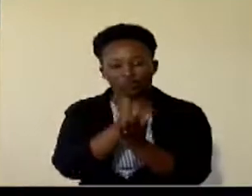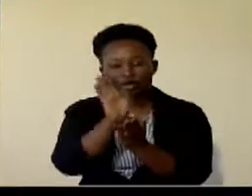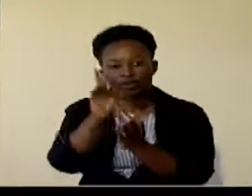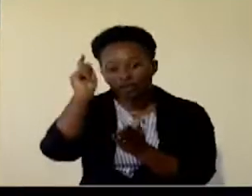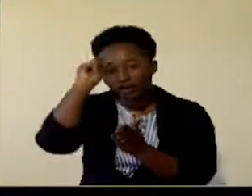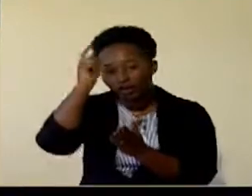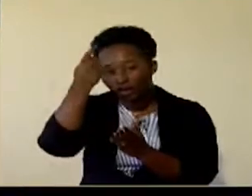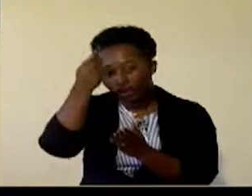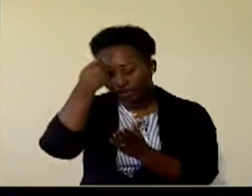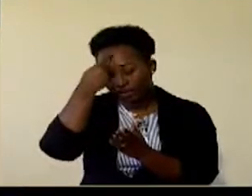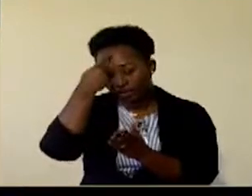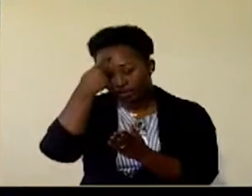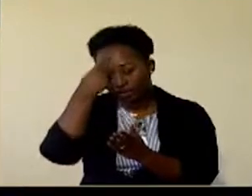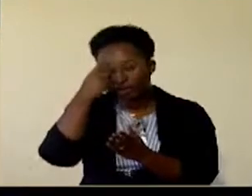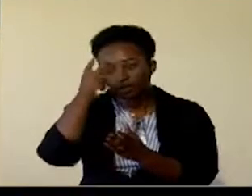policy